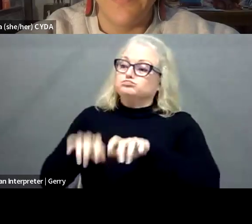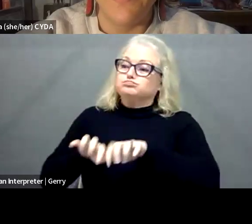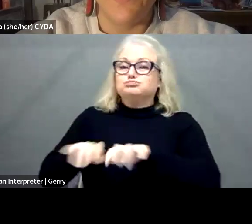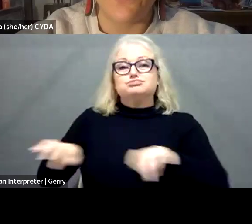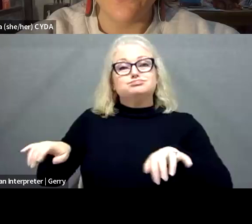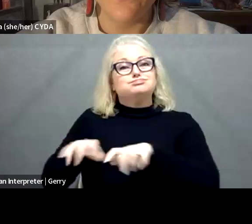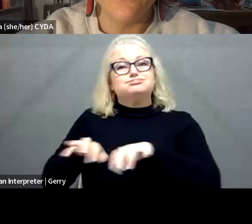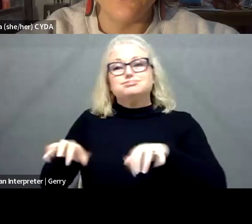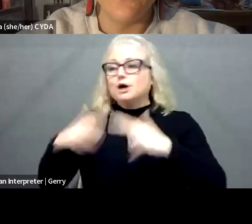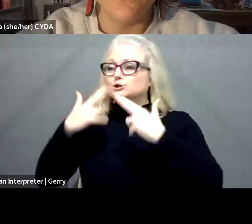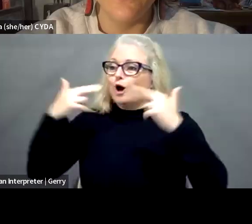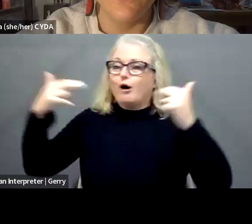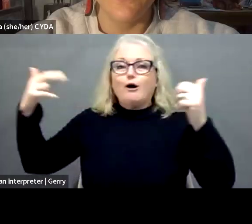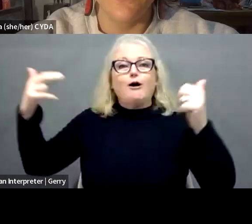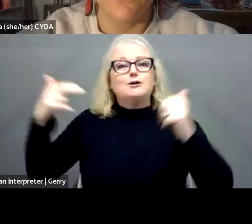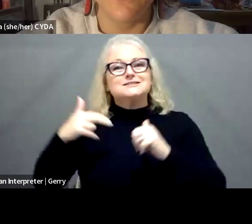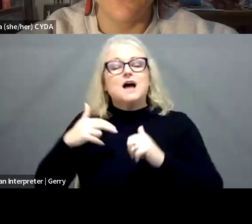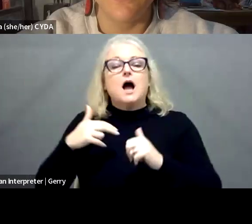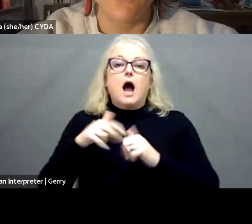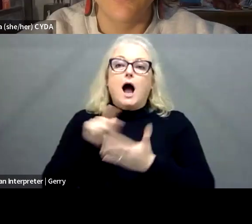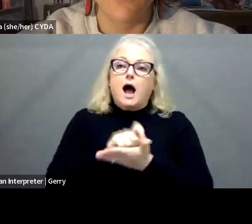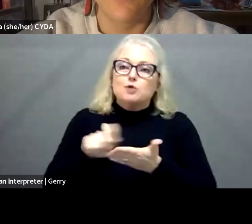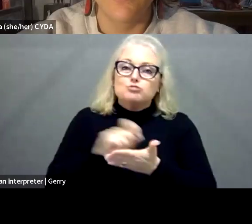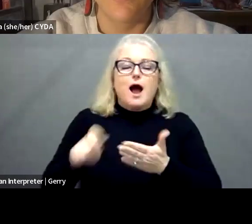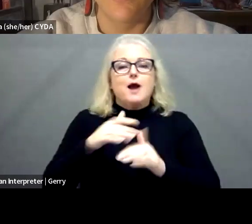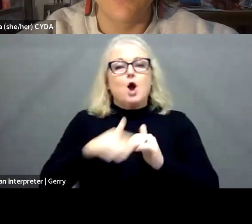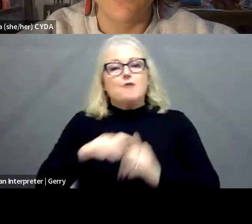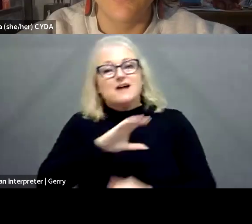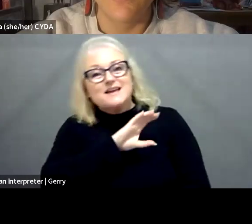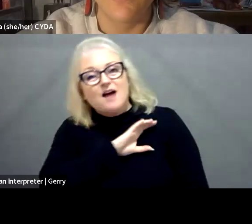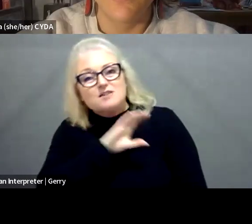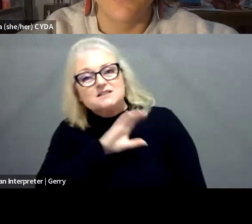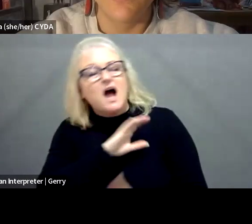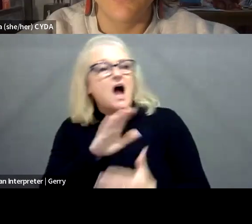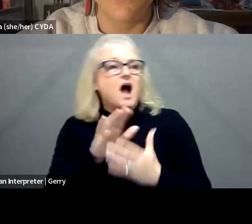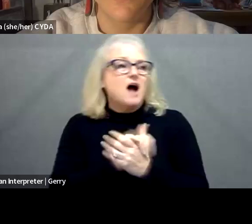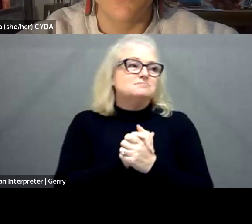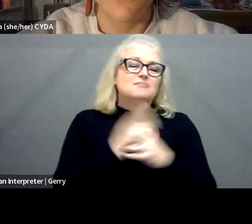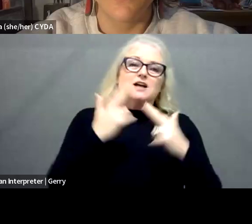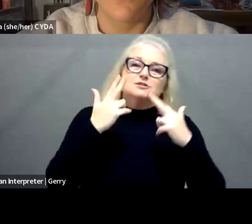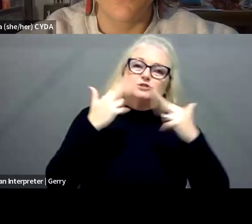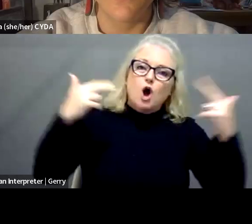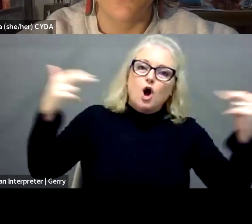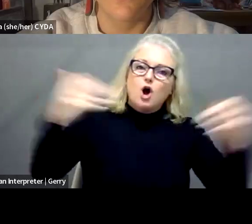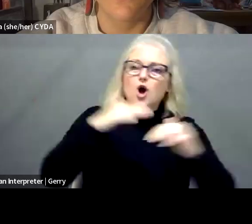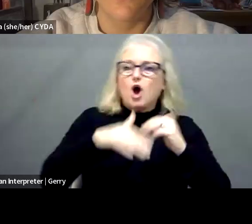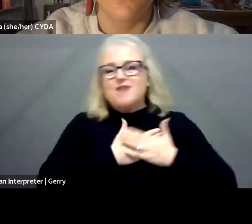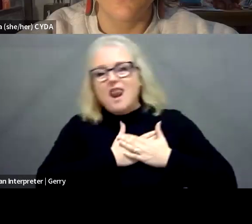write songs about all different things. I write songs about different characters. I write songs about